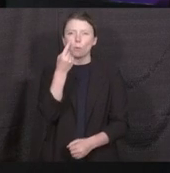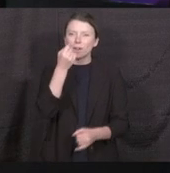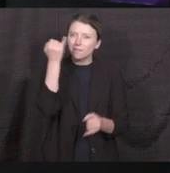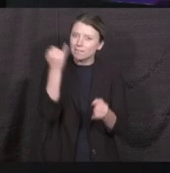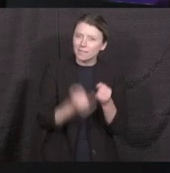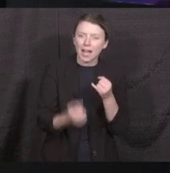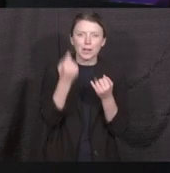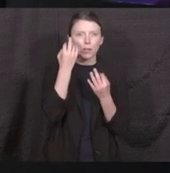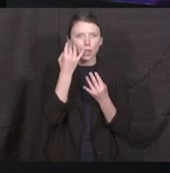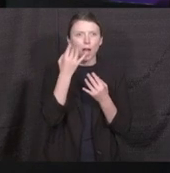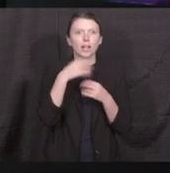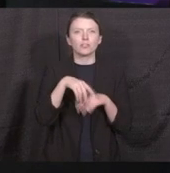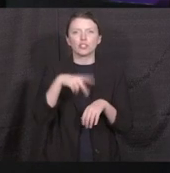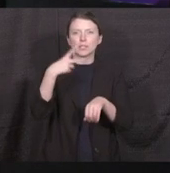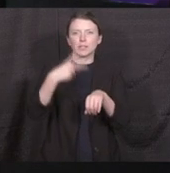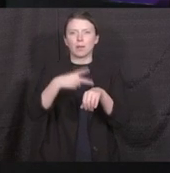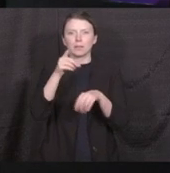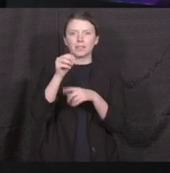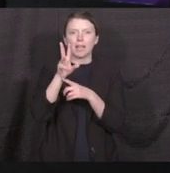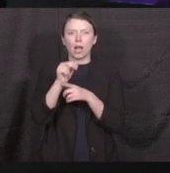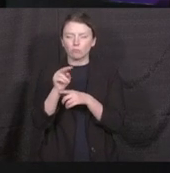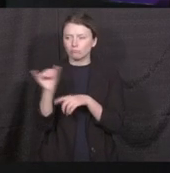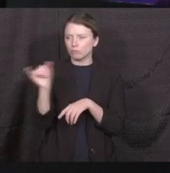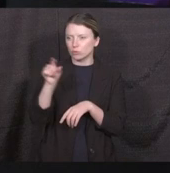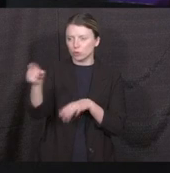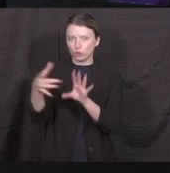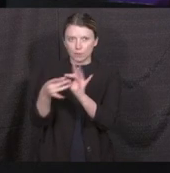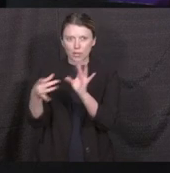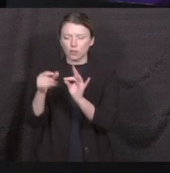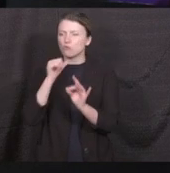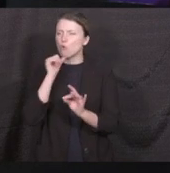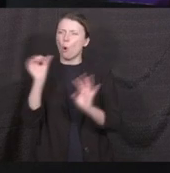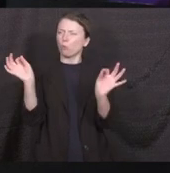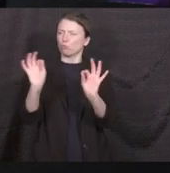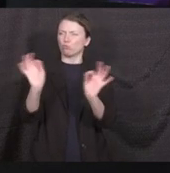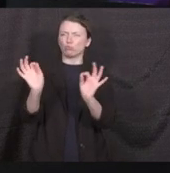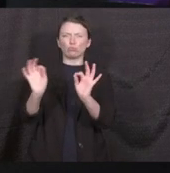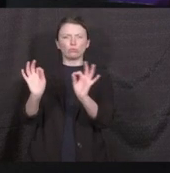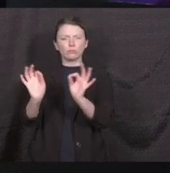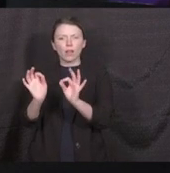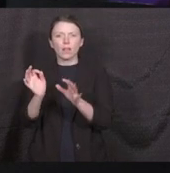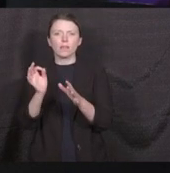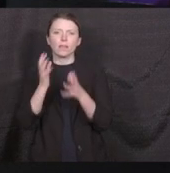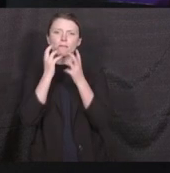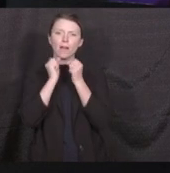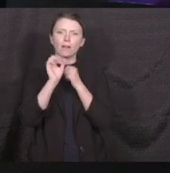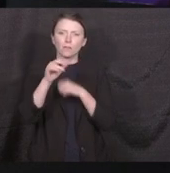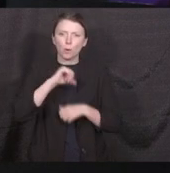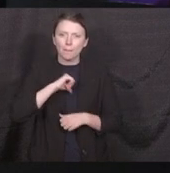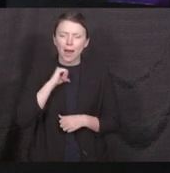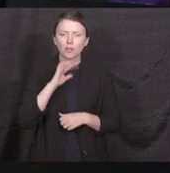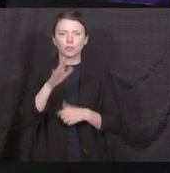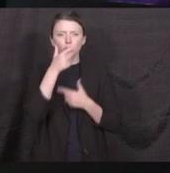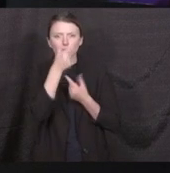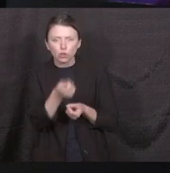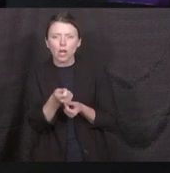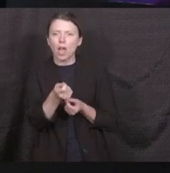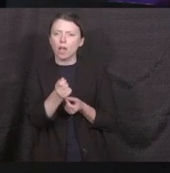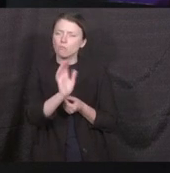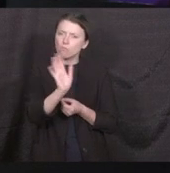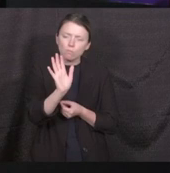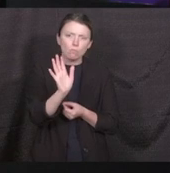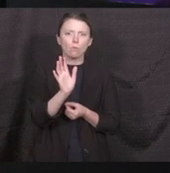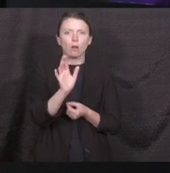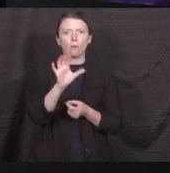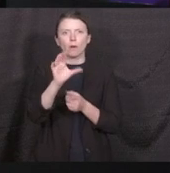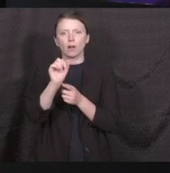is just doubling down on something that Carl said, similar to what you're saying. Don't underestimate, you know, the value of your passion and your interests. When Carl